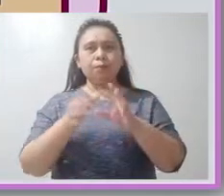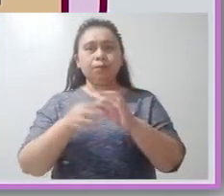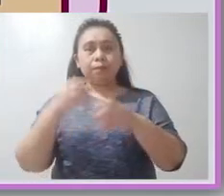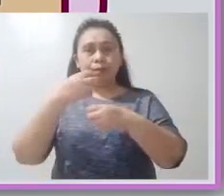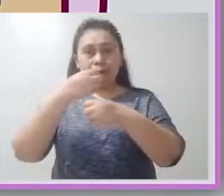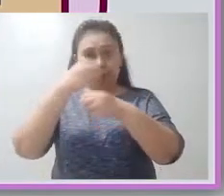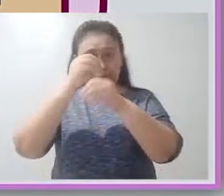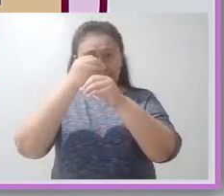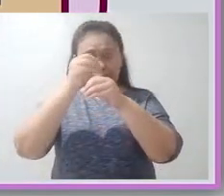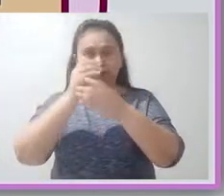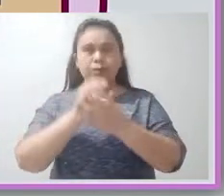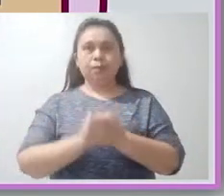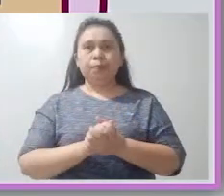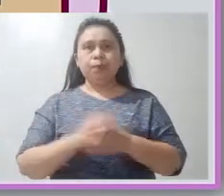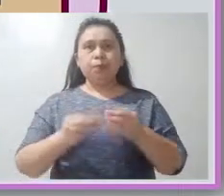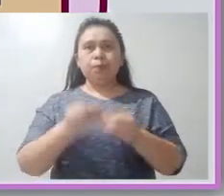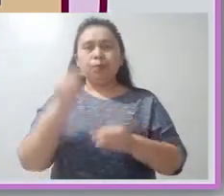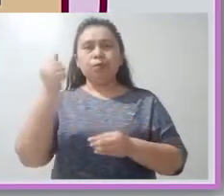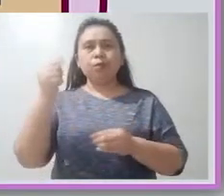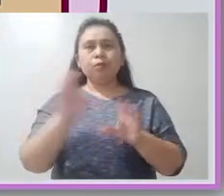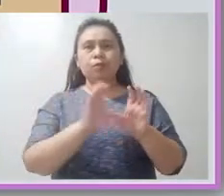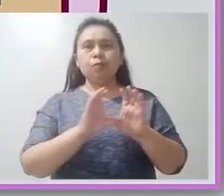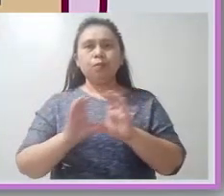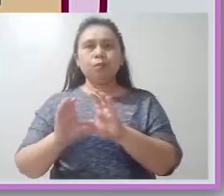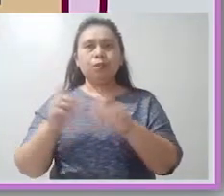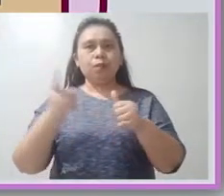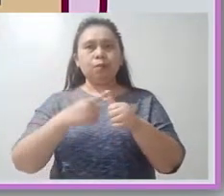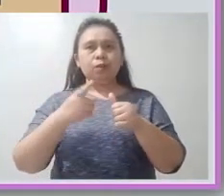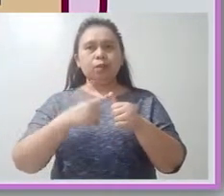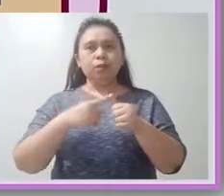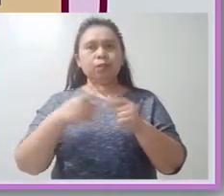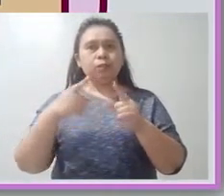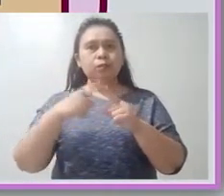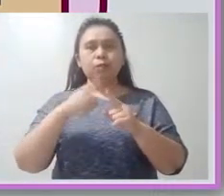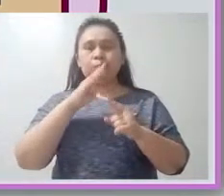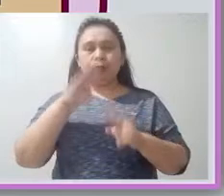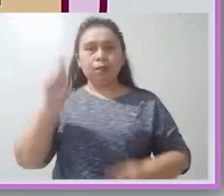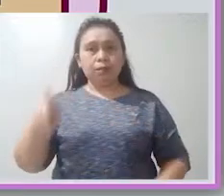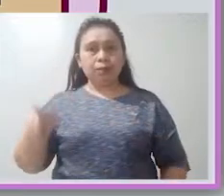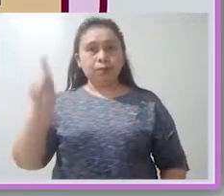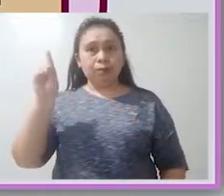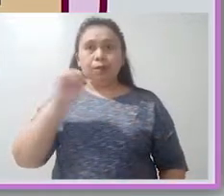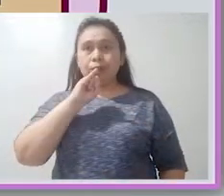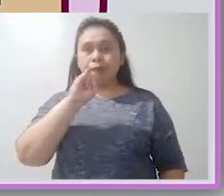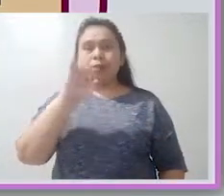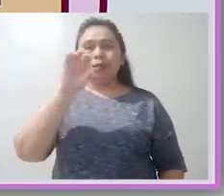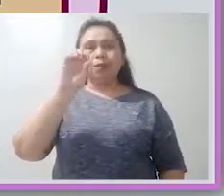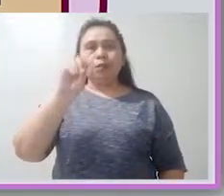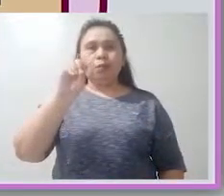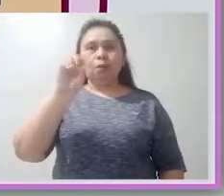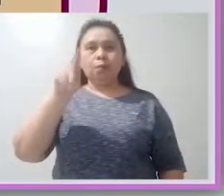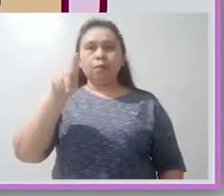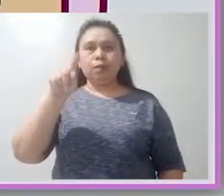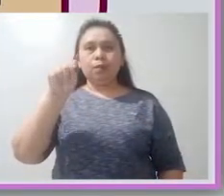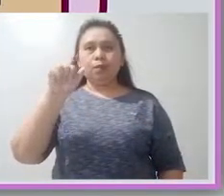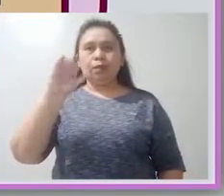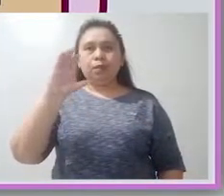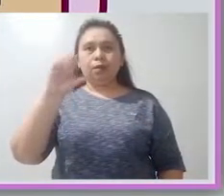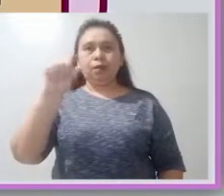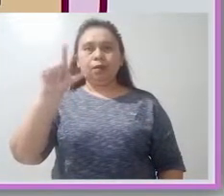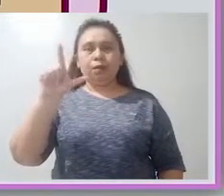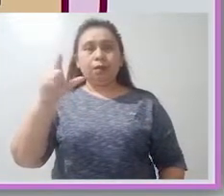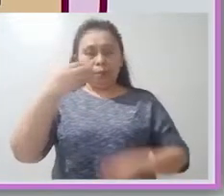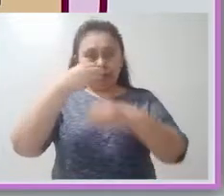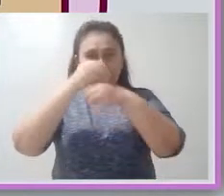of microscopes. The most common and the first to be invented is the optical